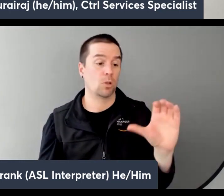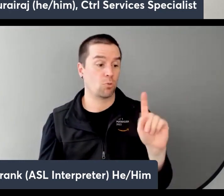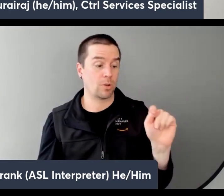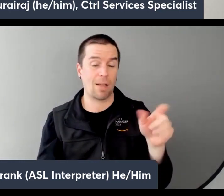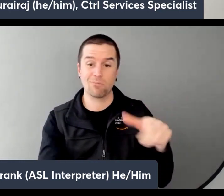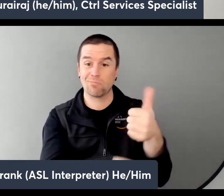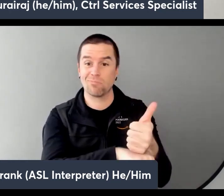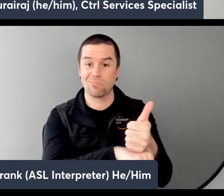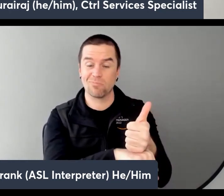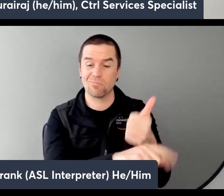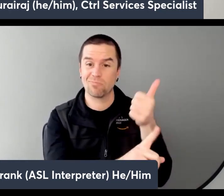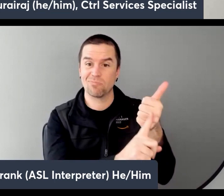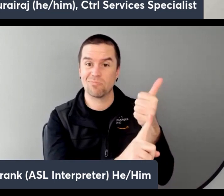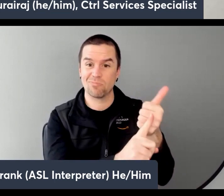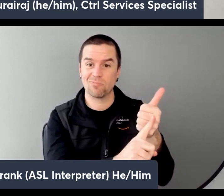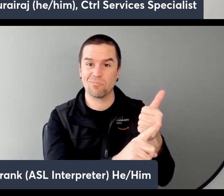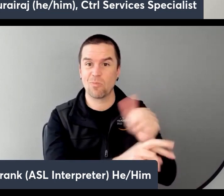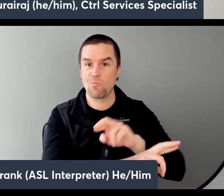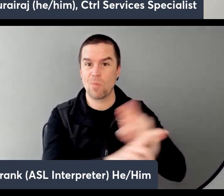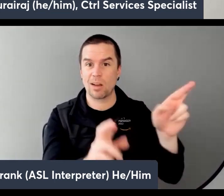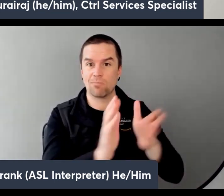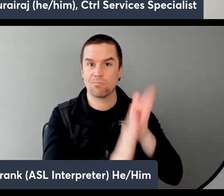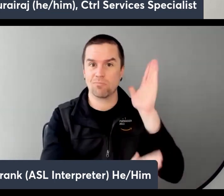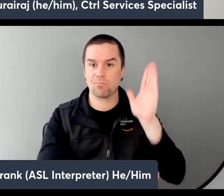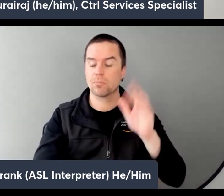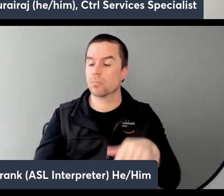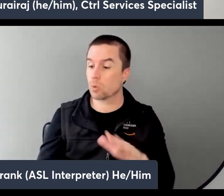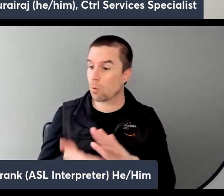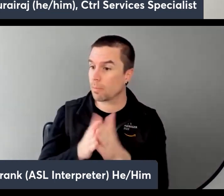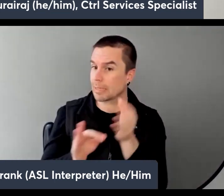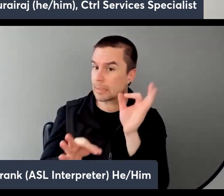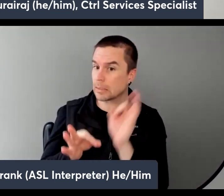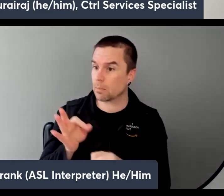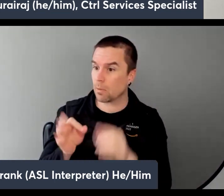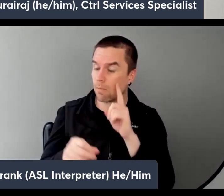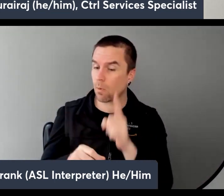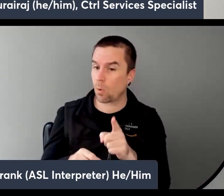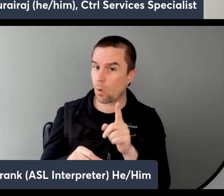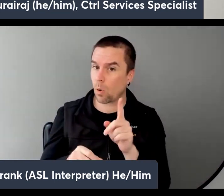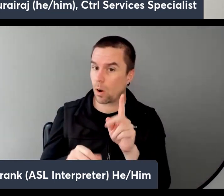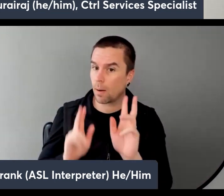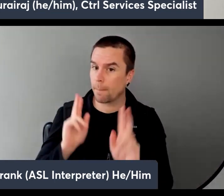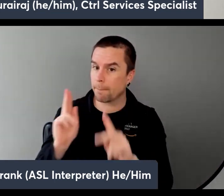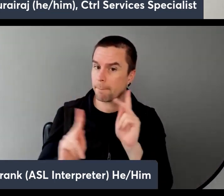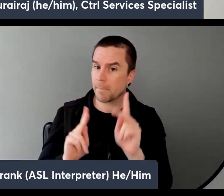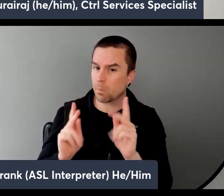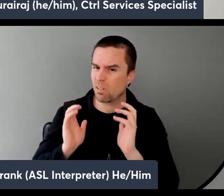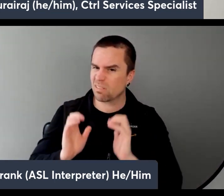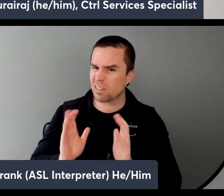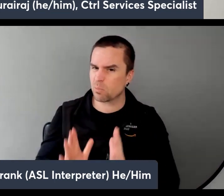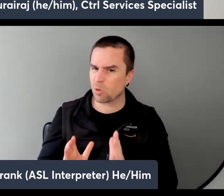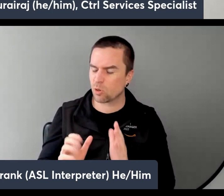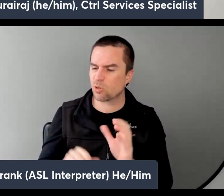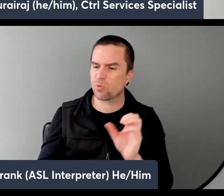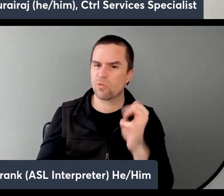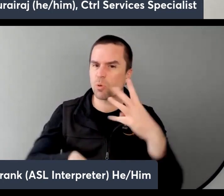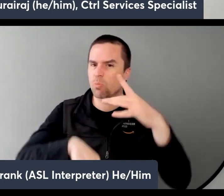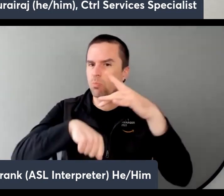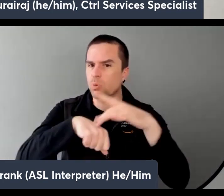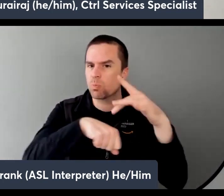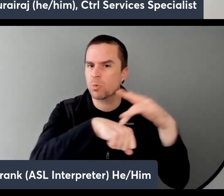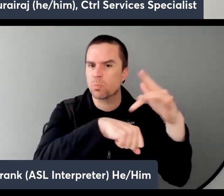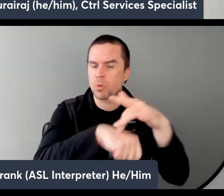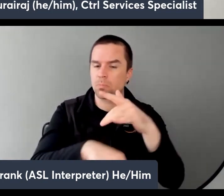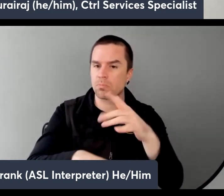box. So it makes it quite simple for audiences to do a few click deployments of a landing